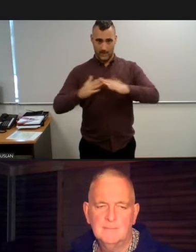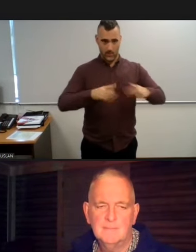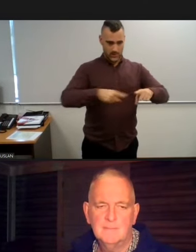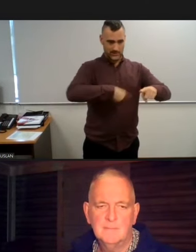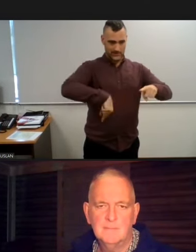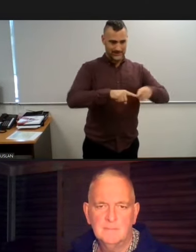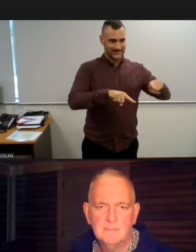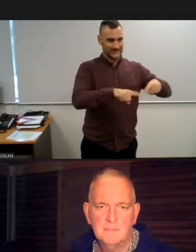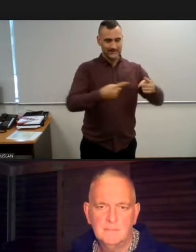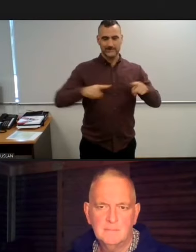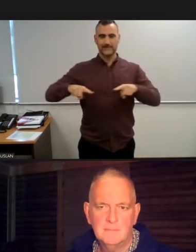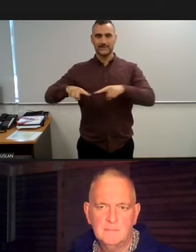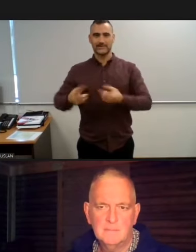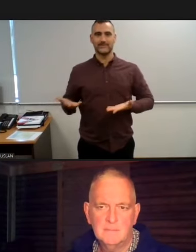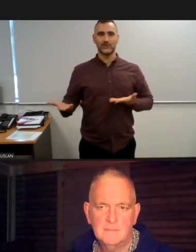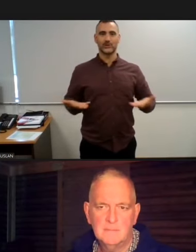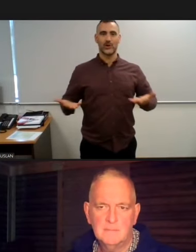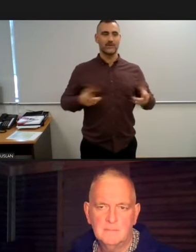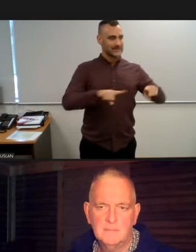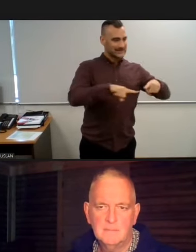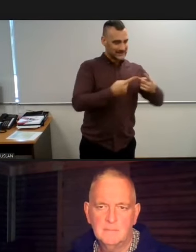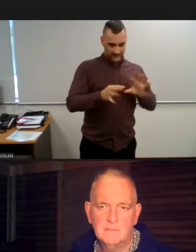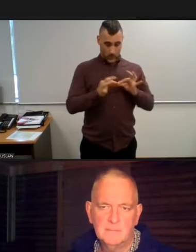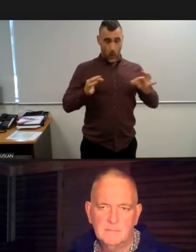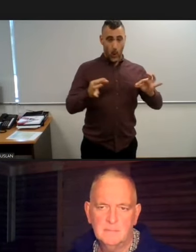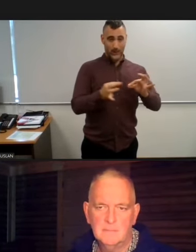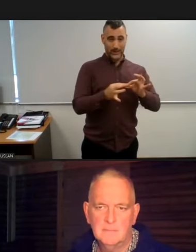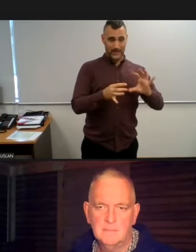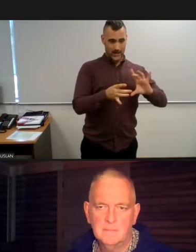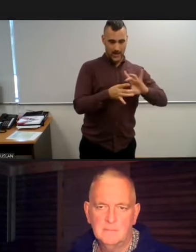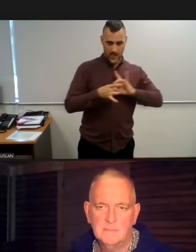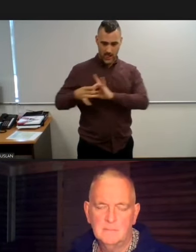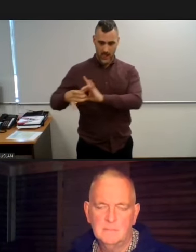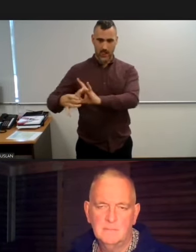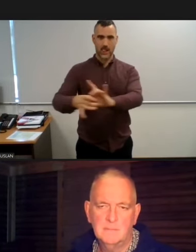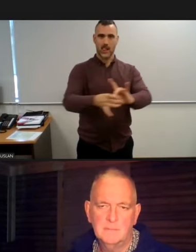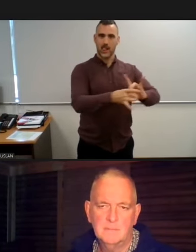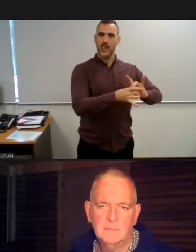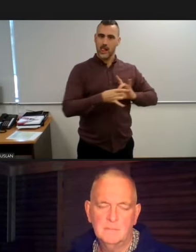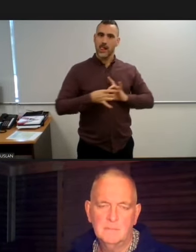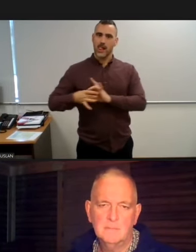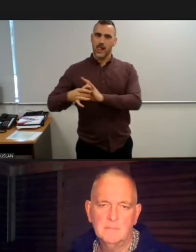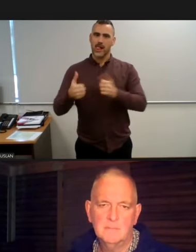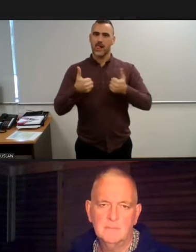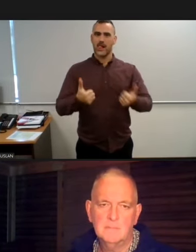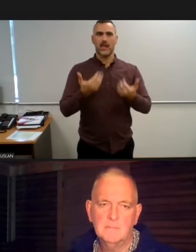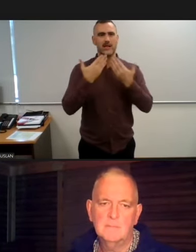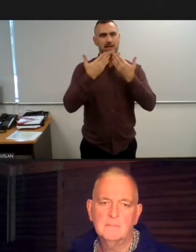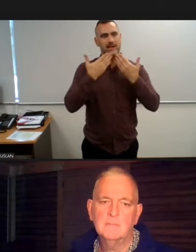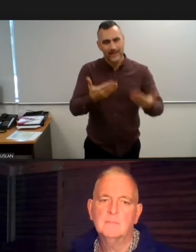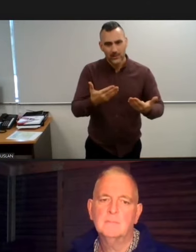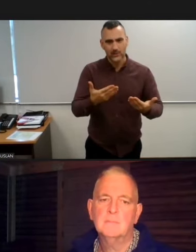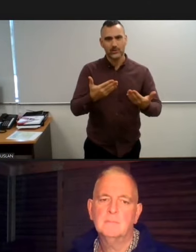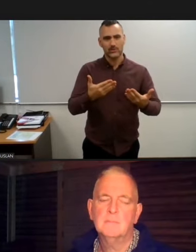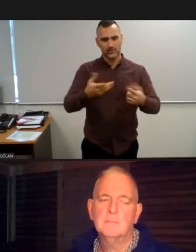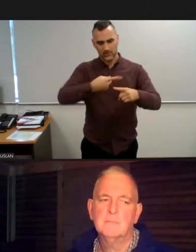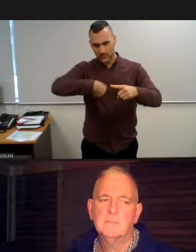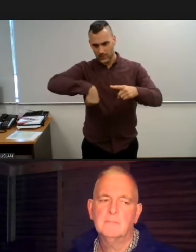it's really just been so impressive to see how people have adjusted to different working arrangements, have